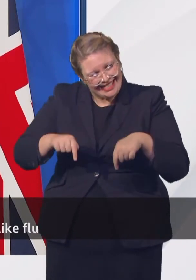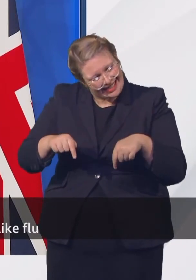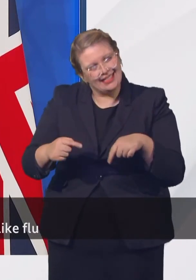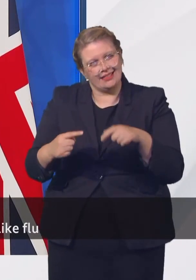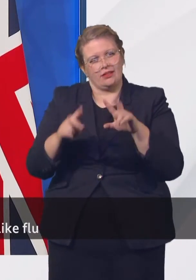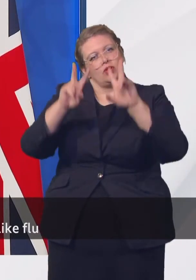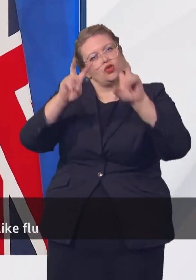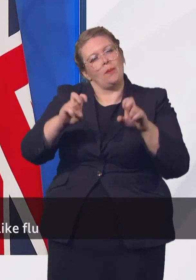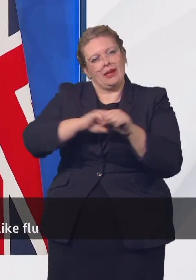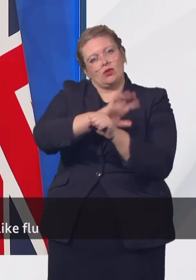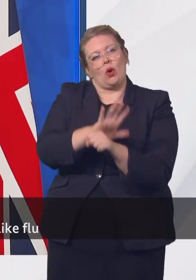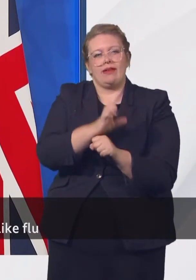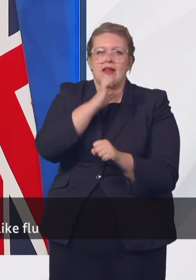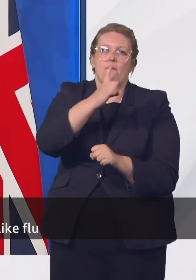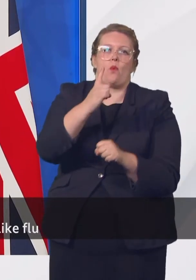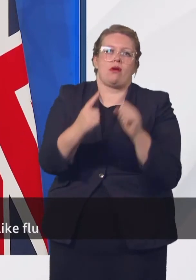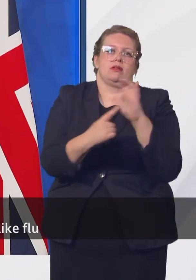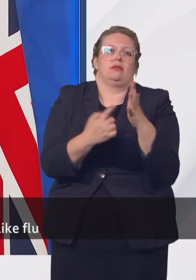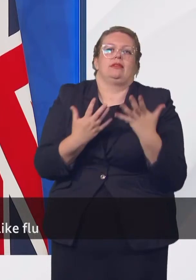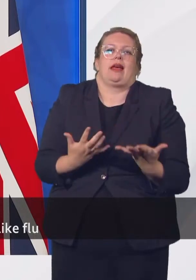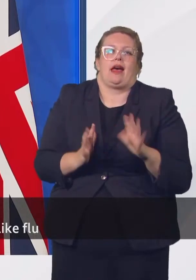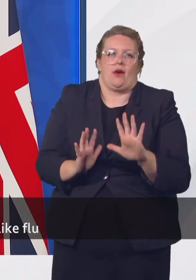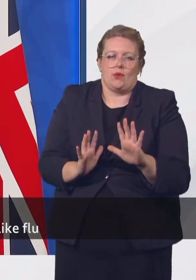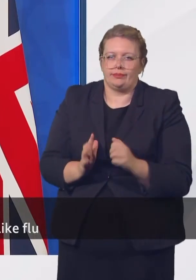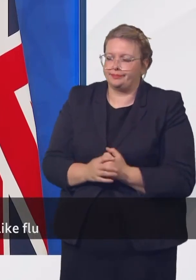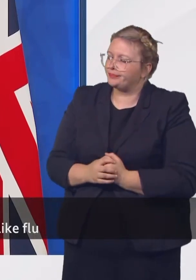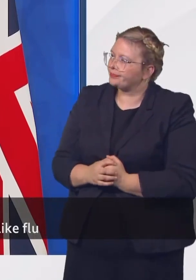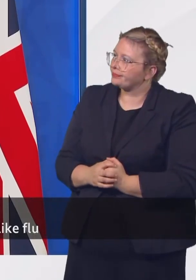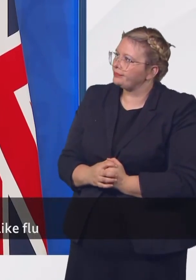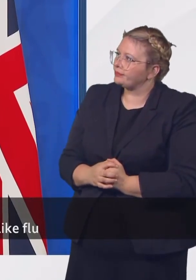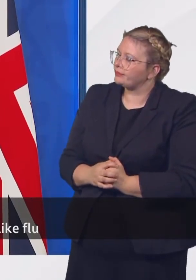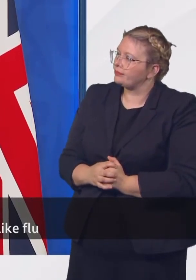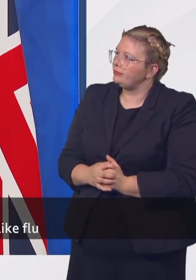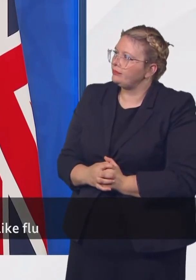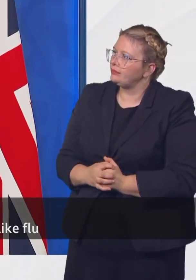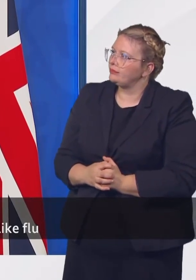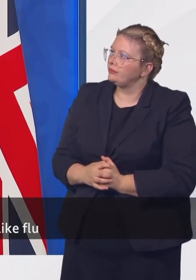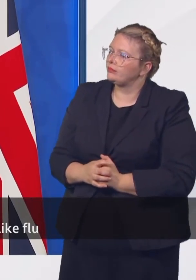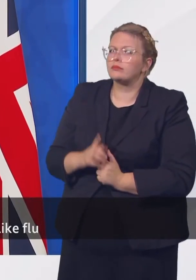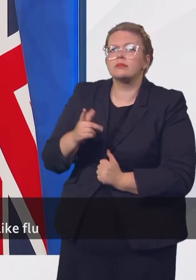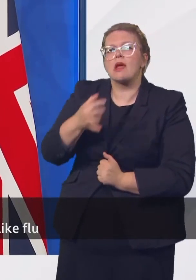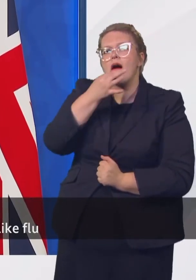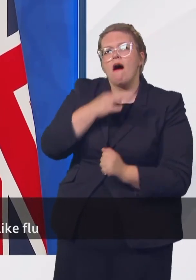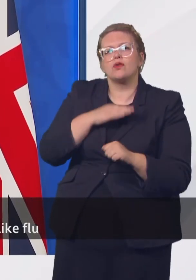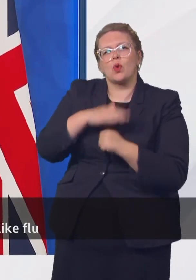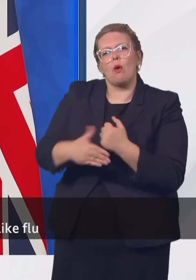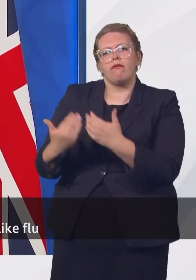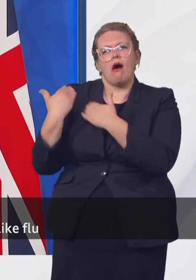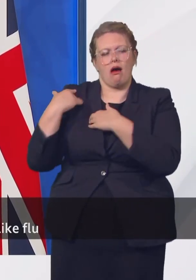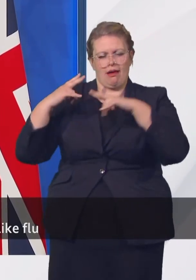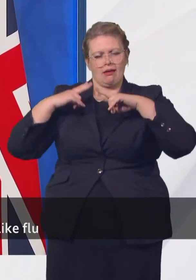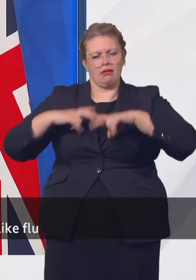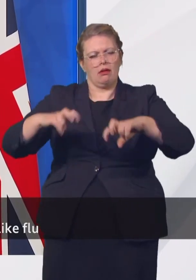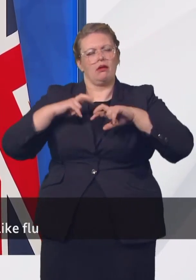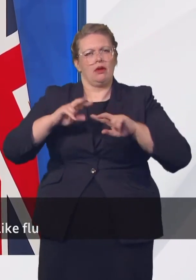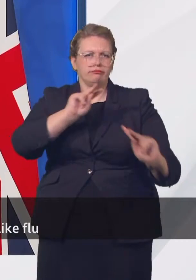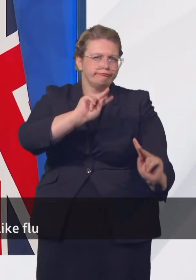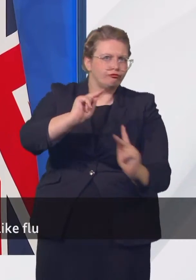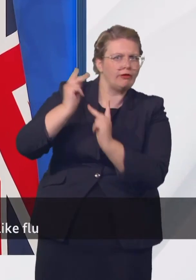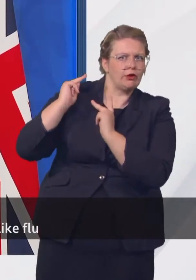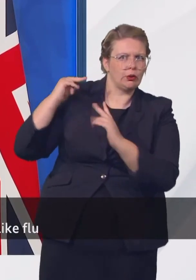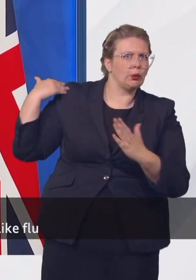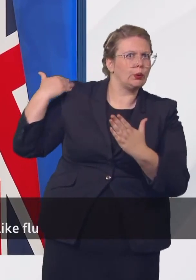that really matter. On the point about an inquiry, you're quite right that it's important that we have